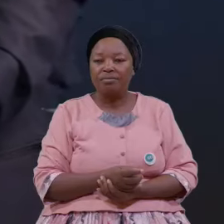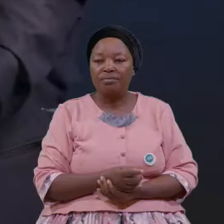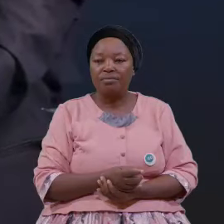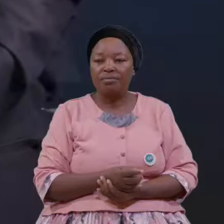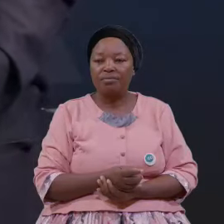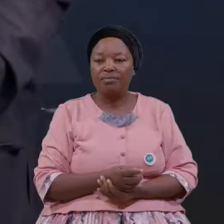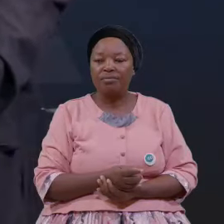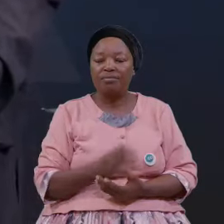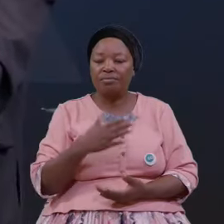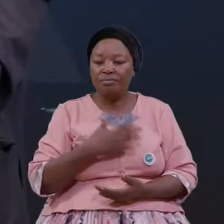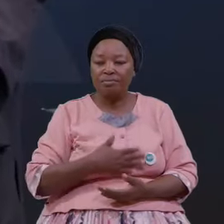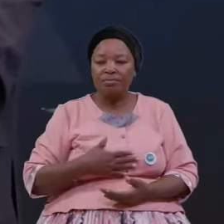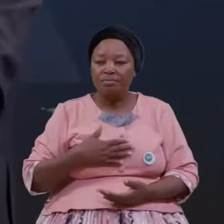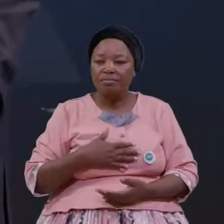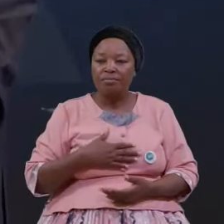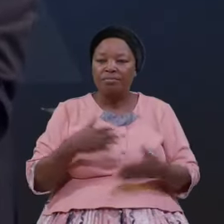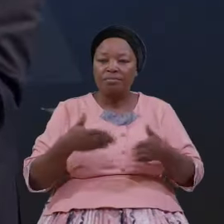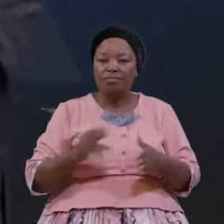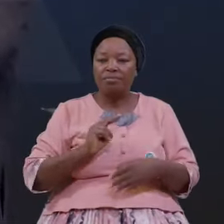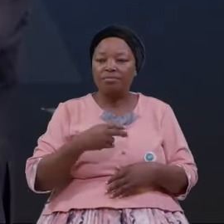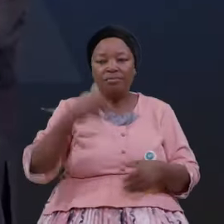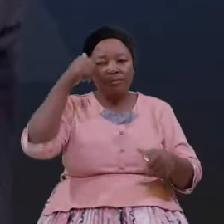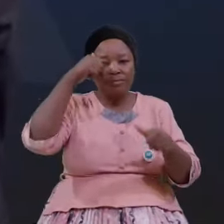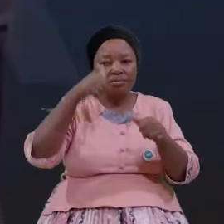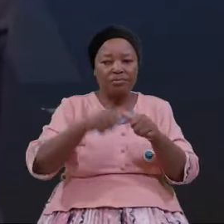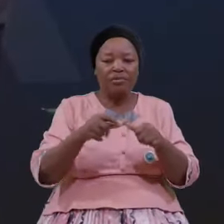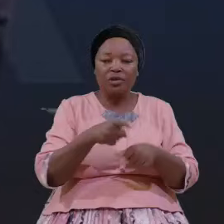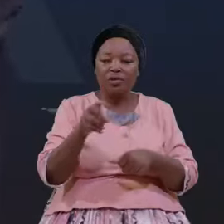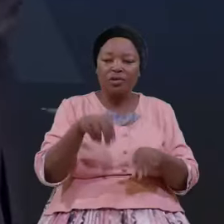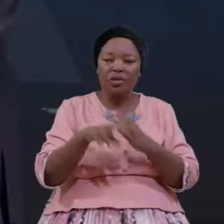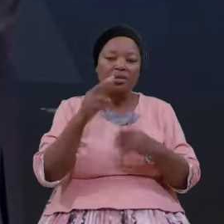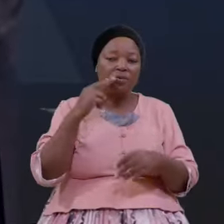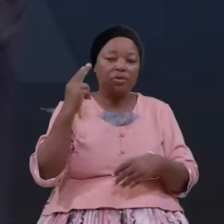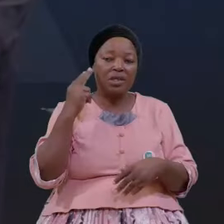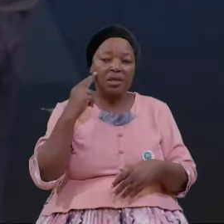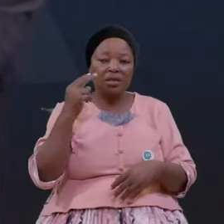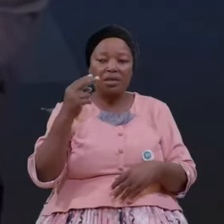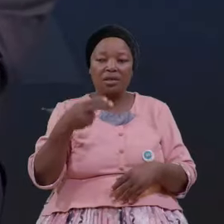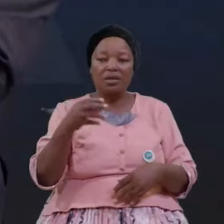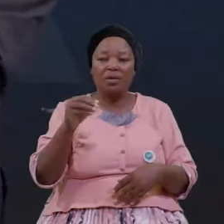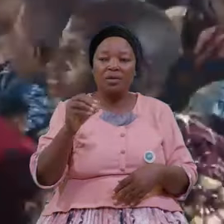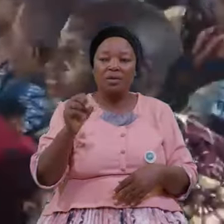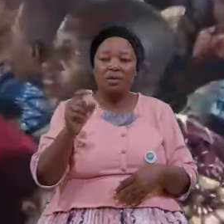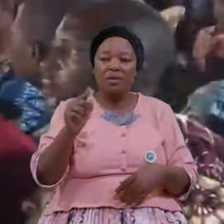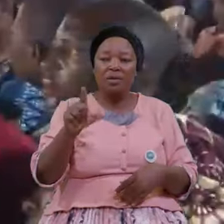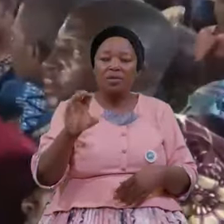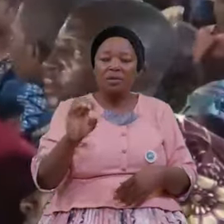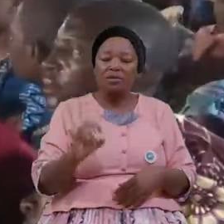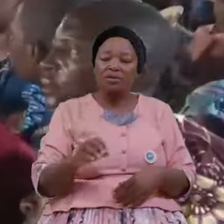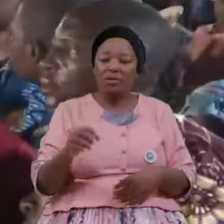Please, let's remember those in the hostels, in the rooms. By my right-hand